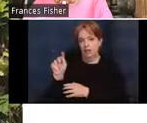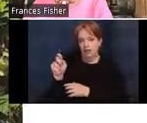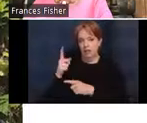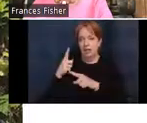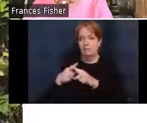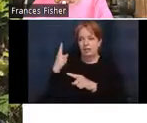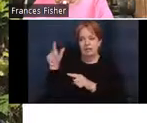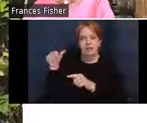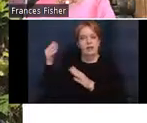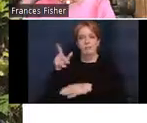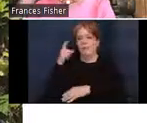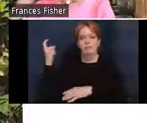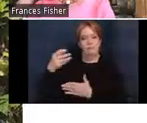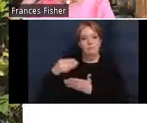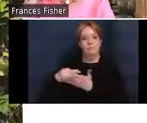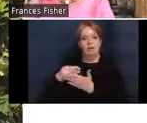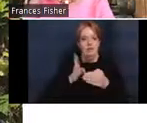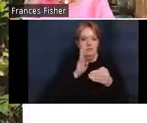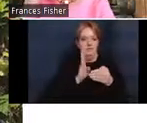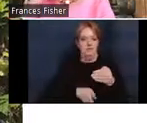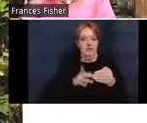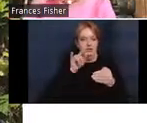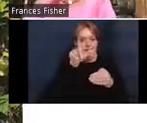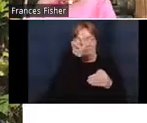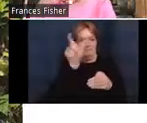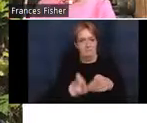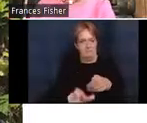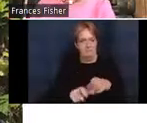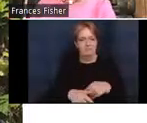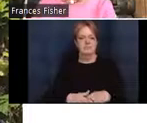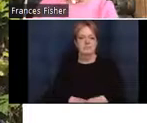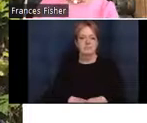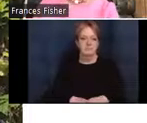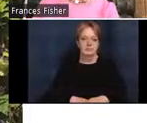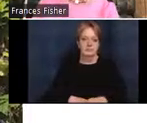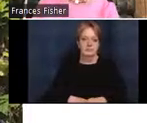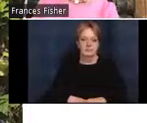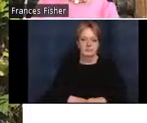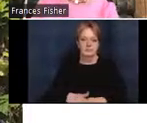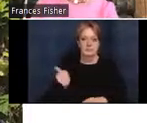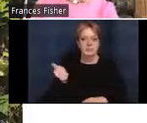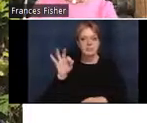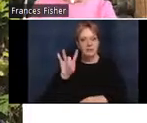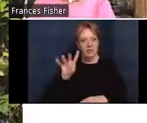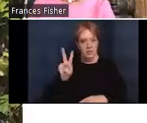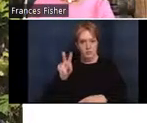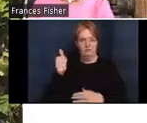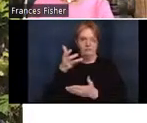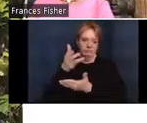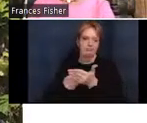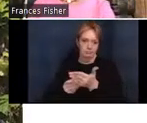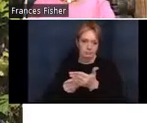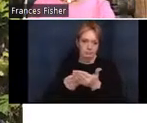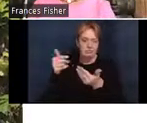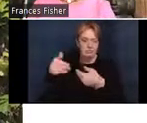one of her beings, as she referred to it. After that, in 1982, Anne passed away and is